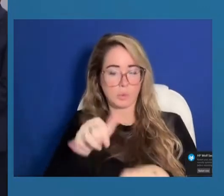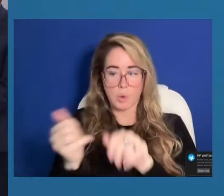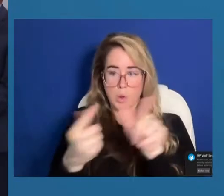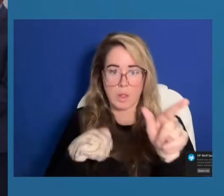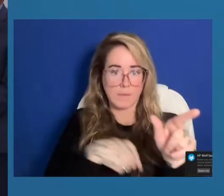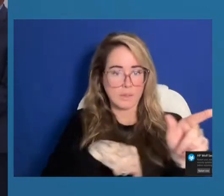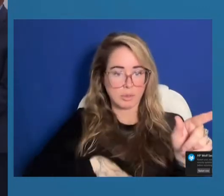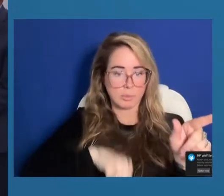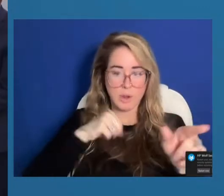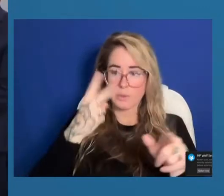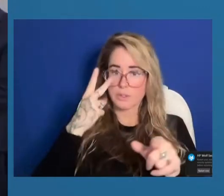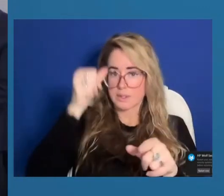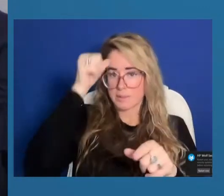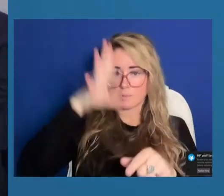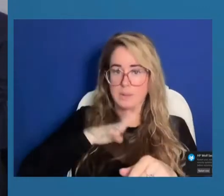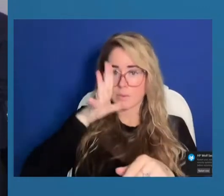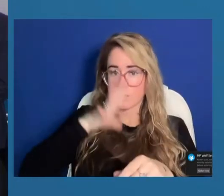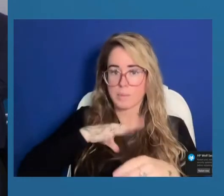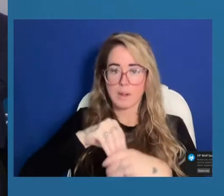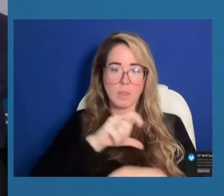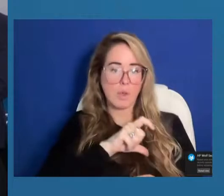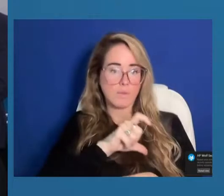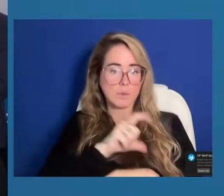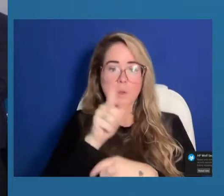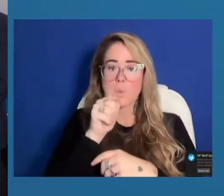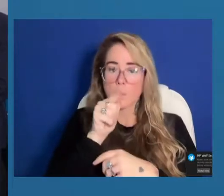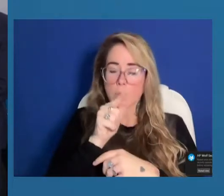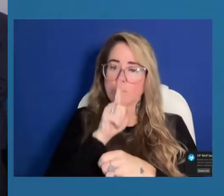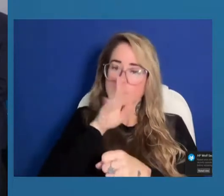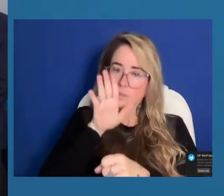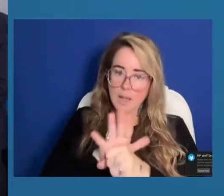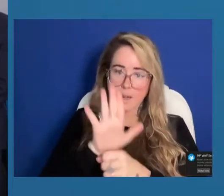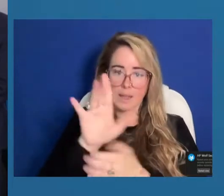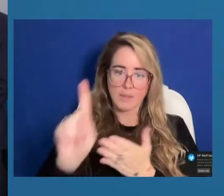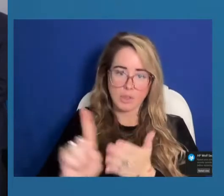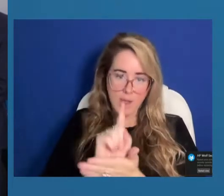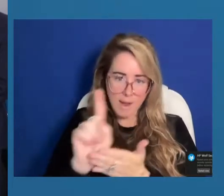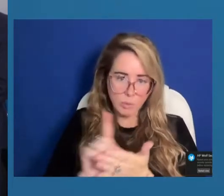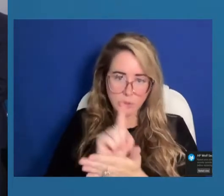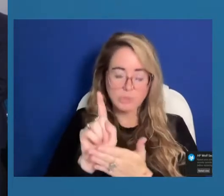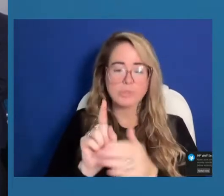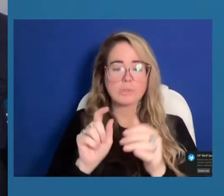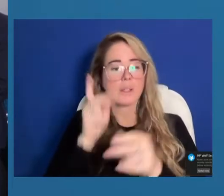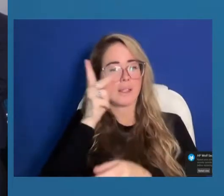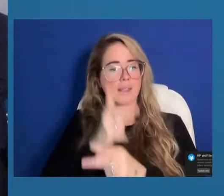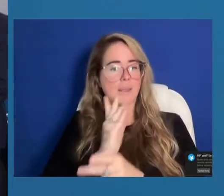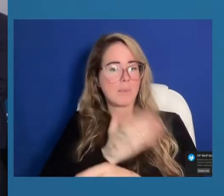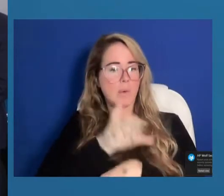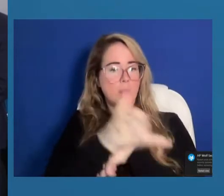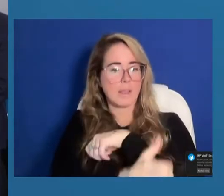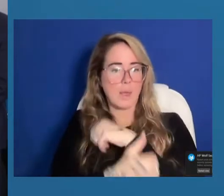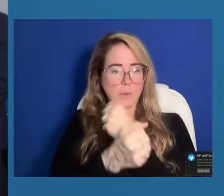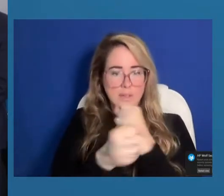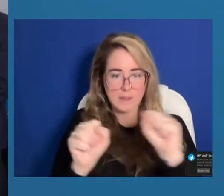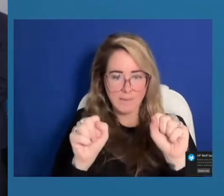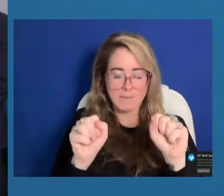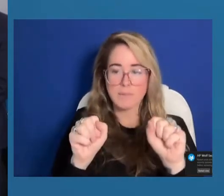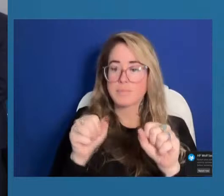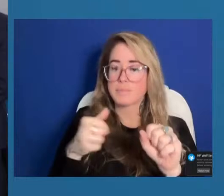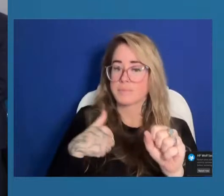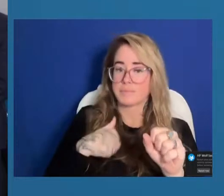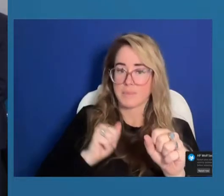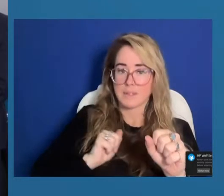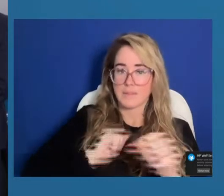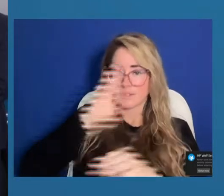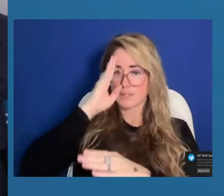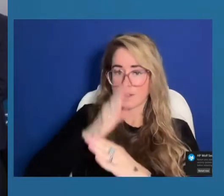of the men and women in law enforcement who dedicate countless hours in keeping our county safe. And as the son of a New York City police